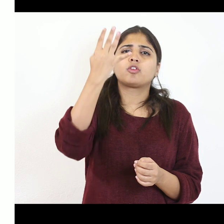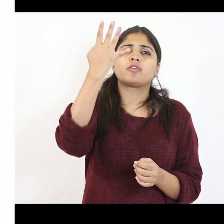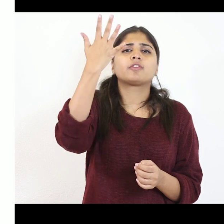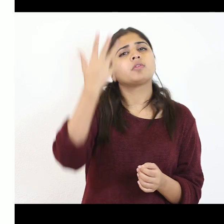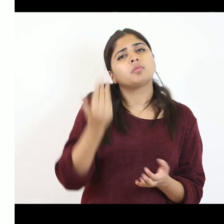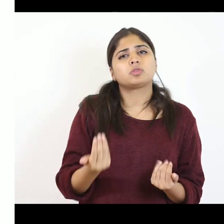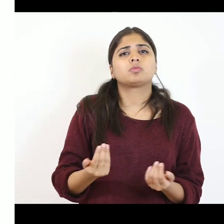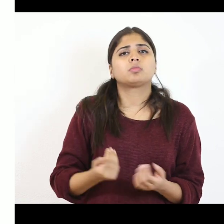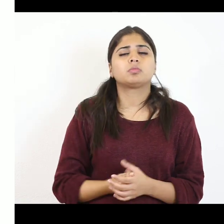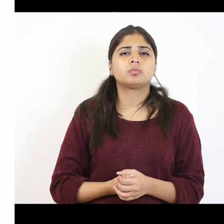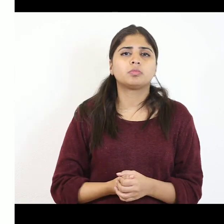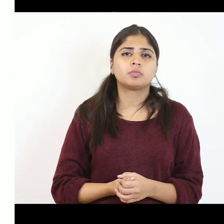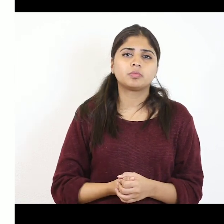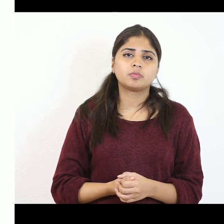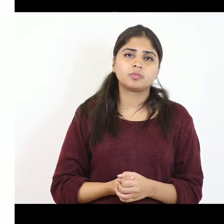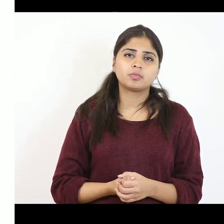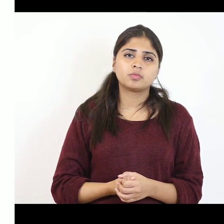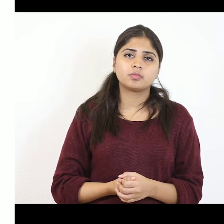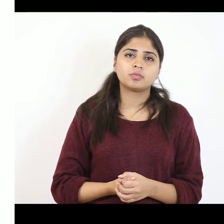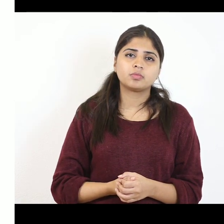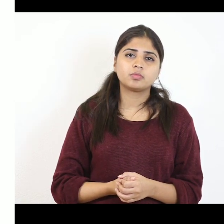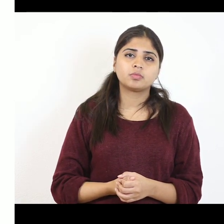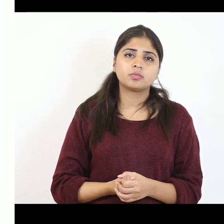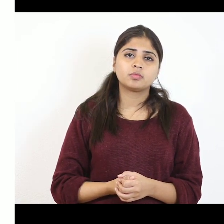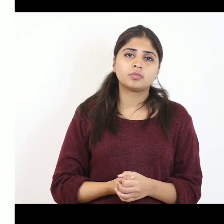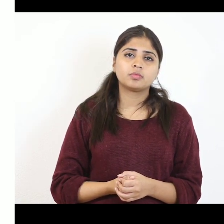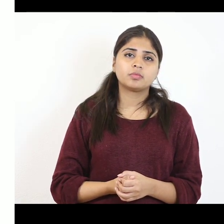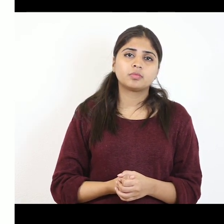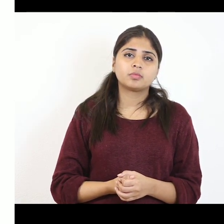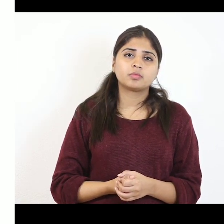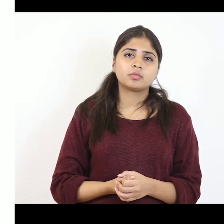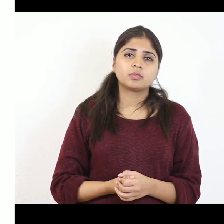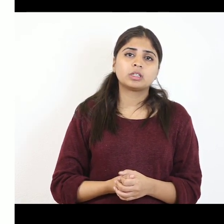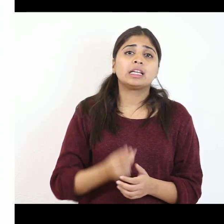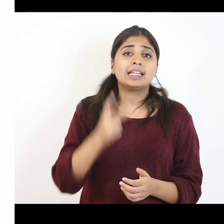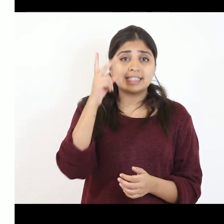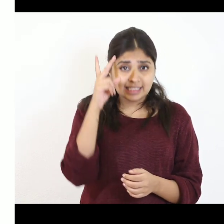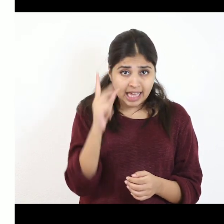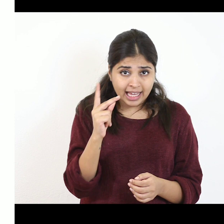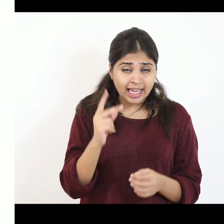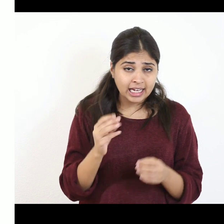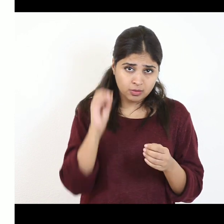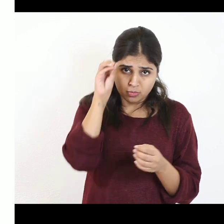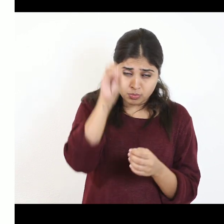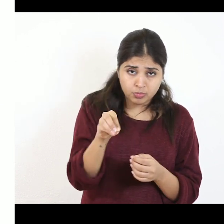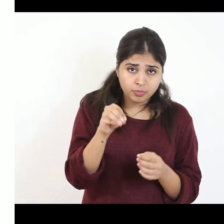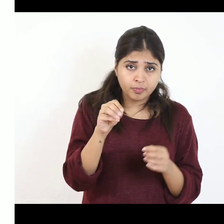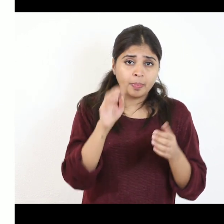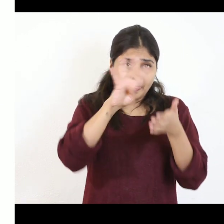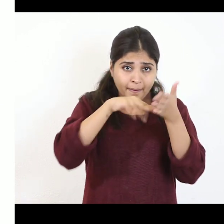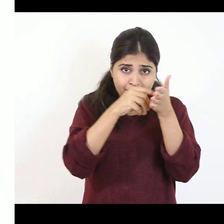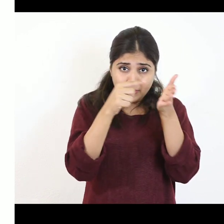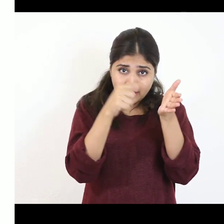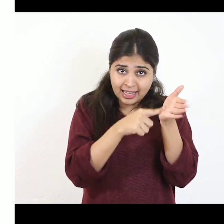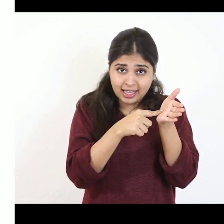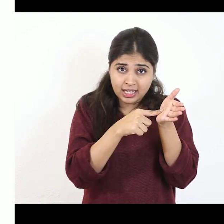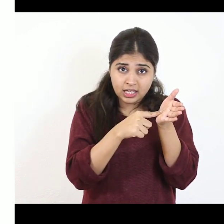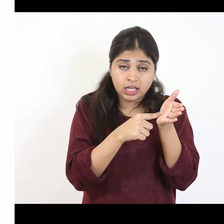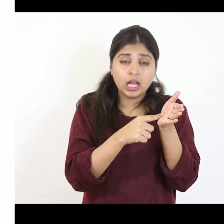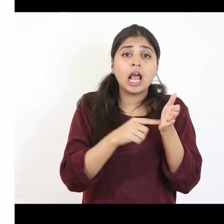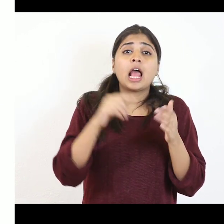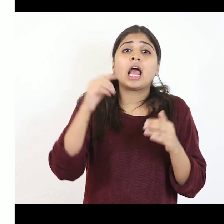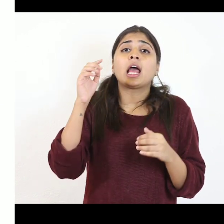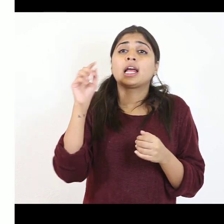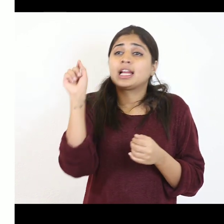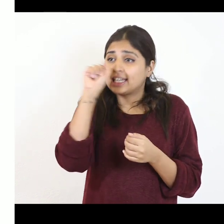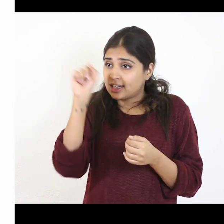Secondly, when entering each individual into the individual table, instead of writing out the full city name in